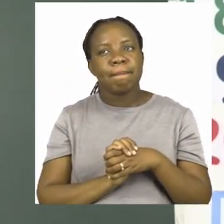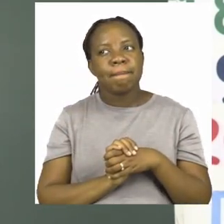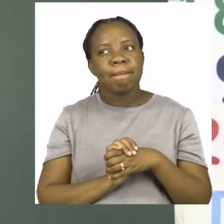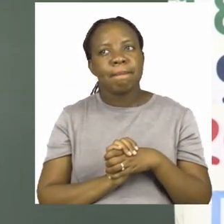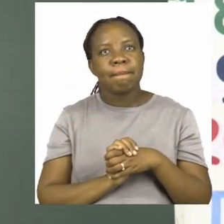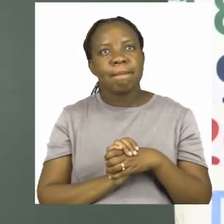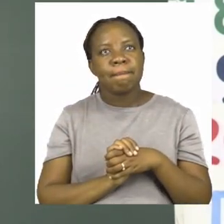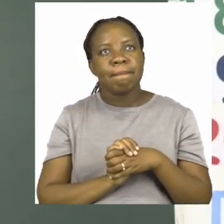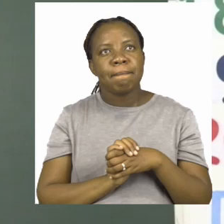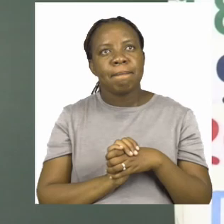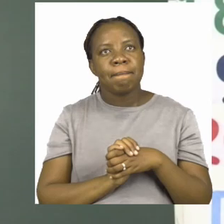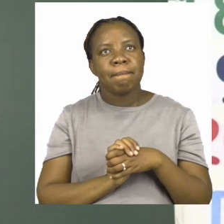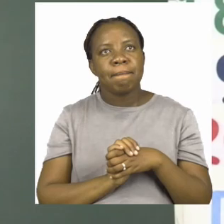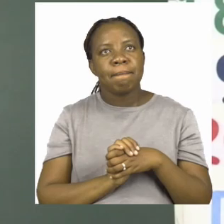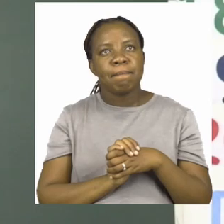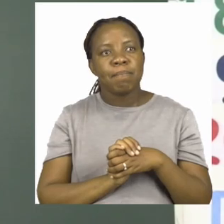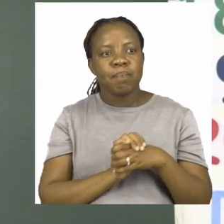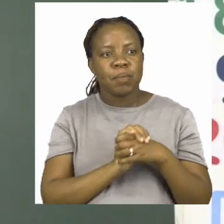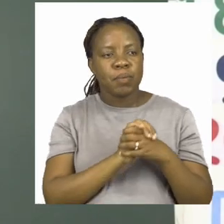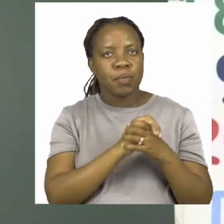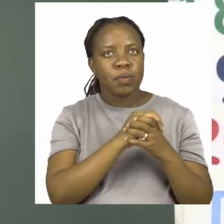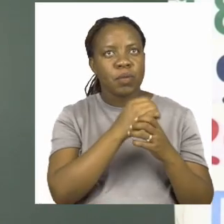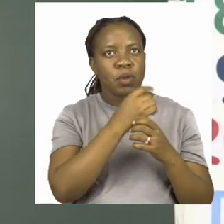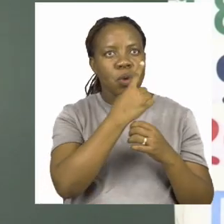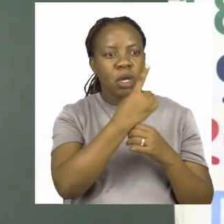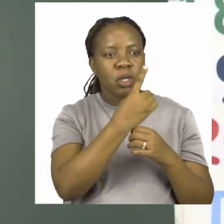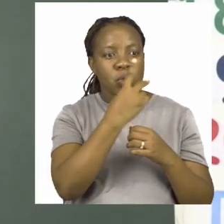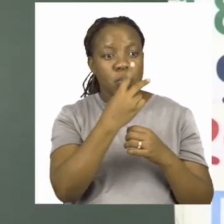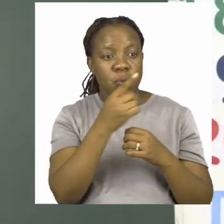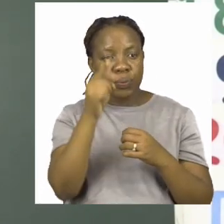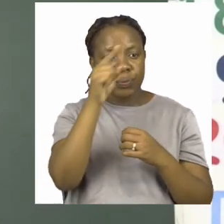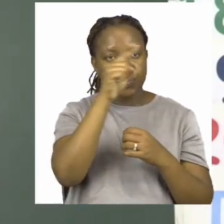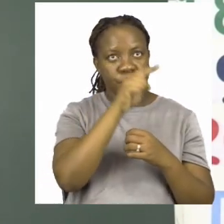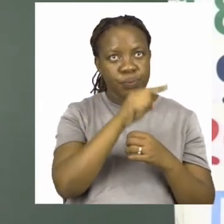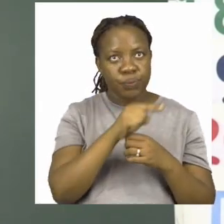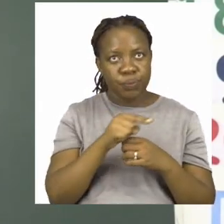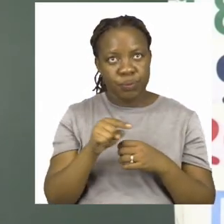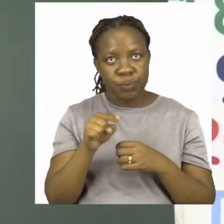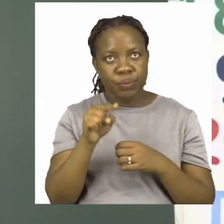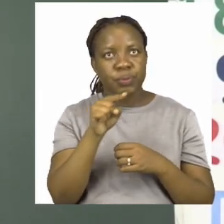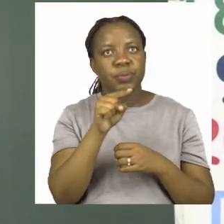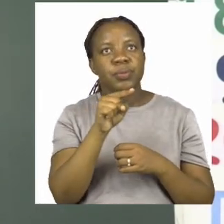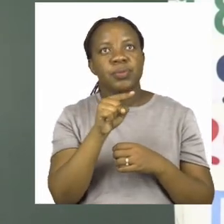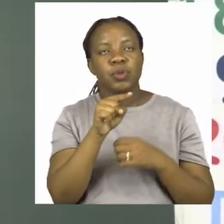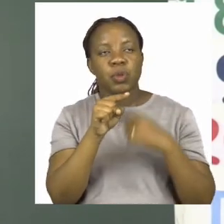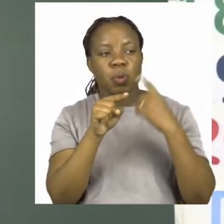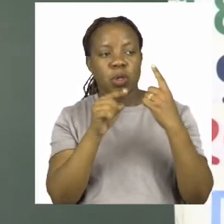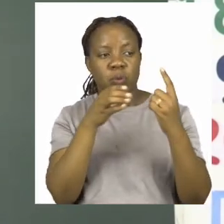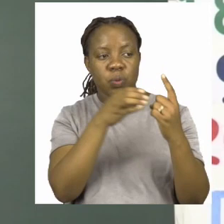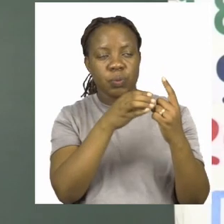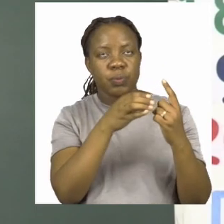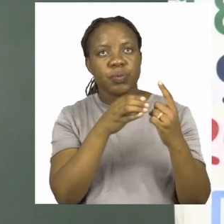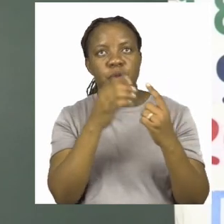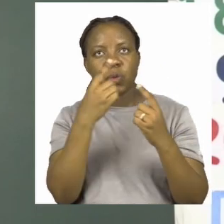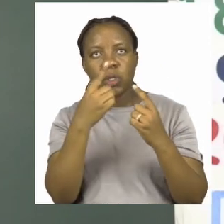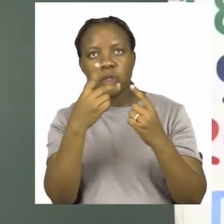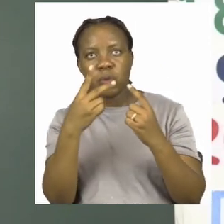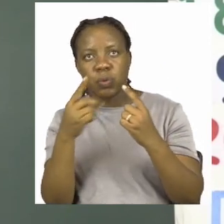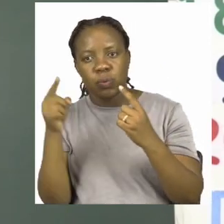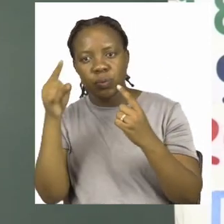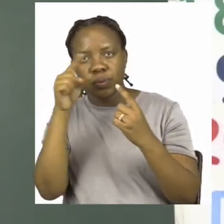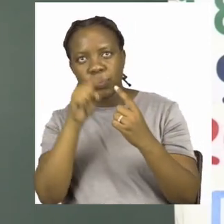do is you count 1, 2, and then you group 1,